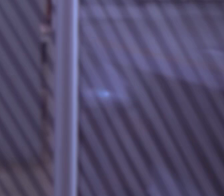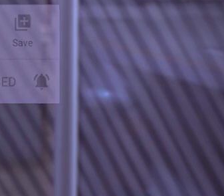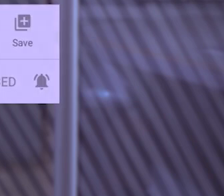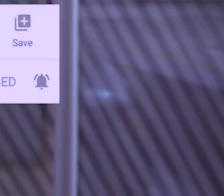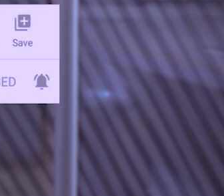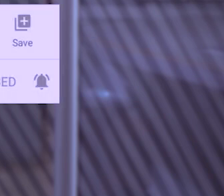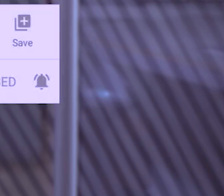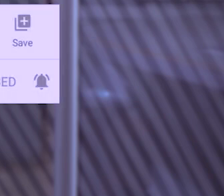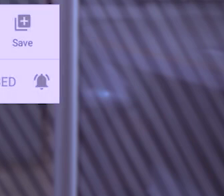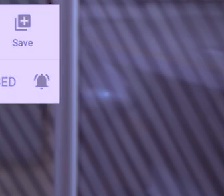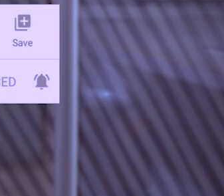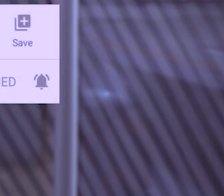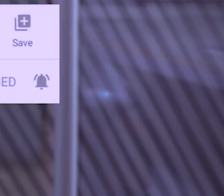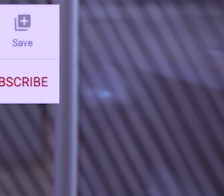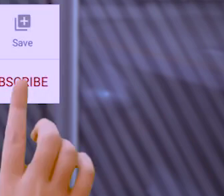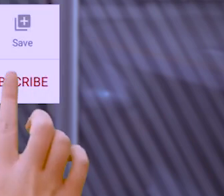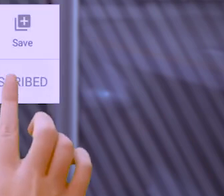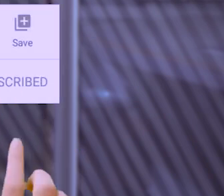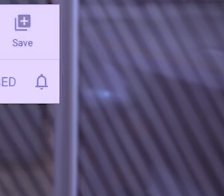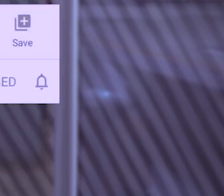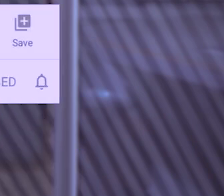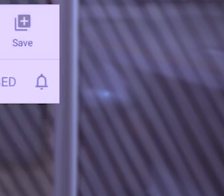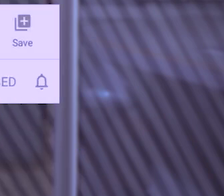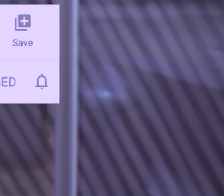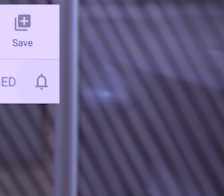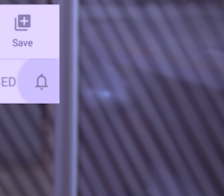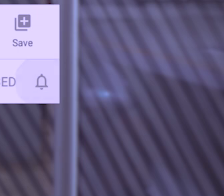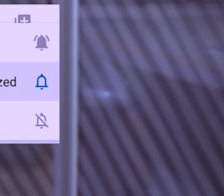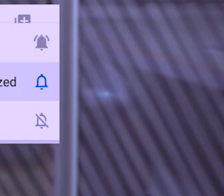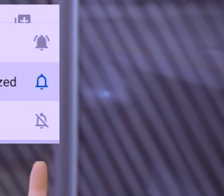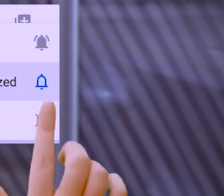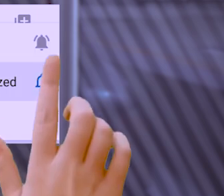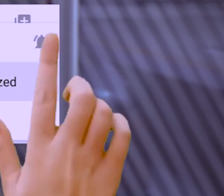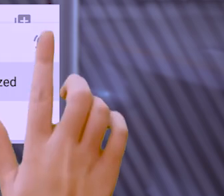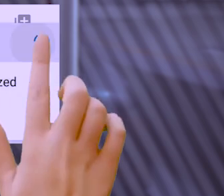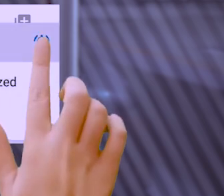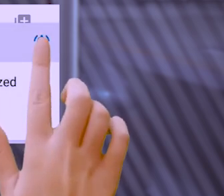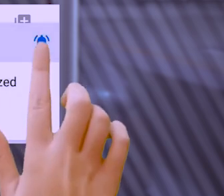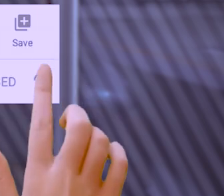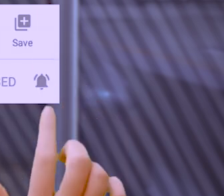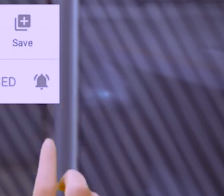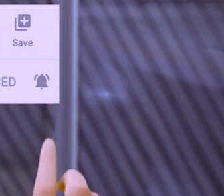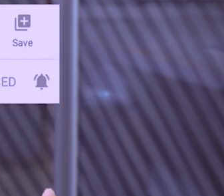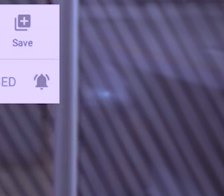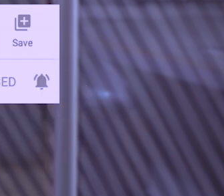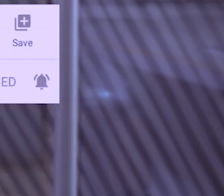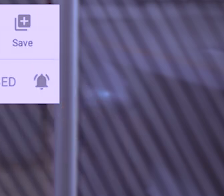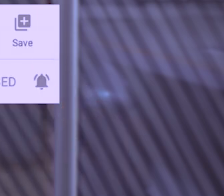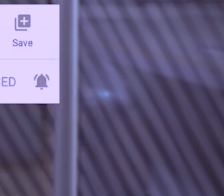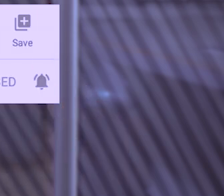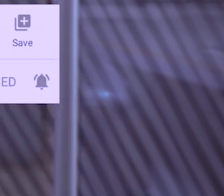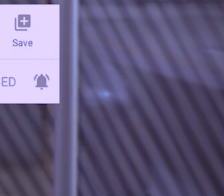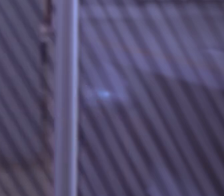Before you watch this video, don't forget to like and subscribe to Social Media Hegemon TV, and do not forget to press the notification button and to get